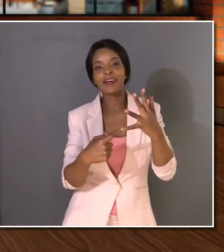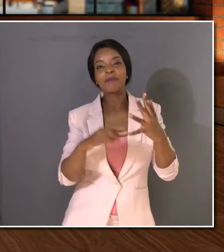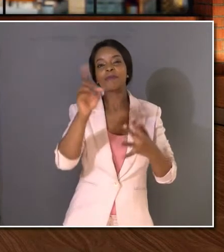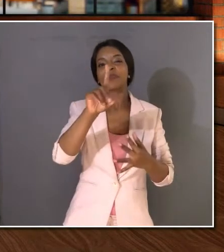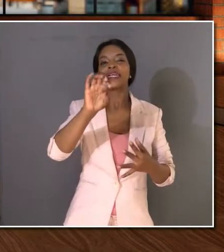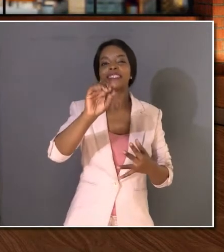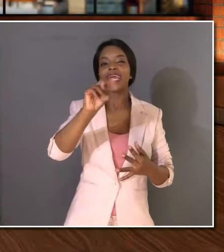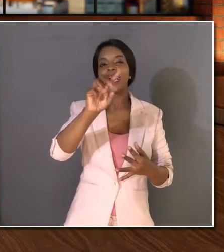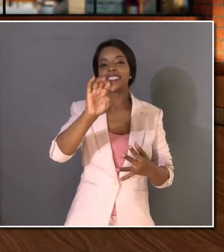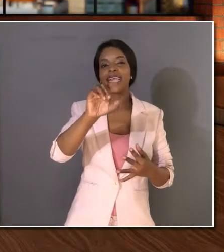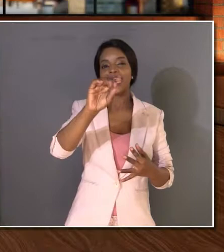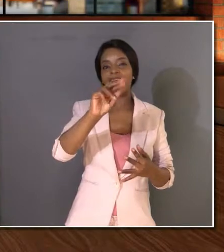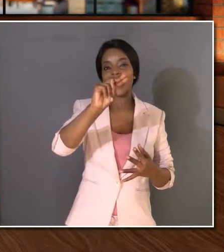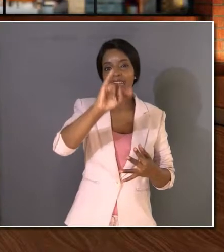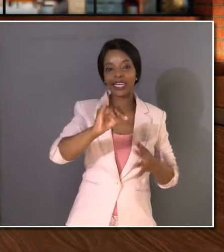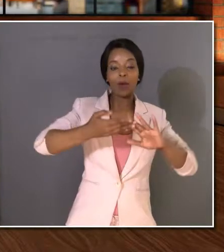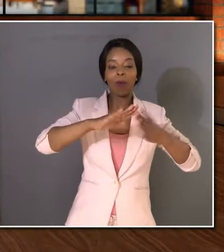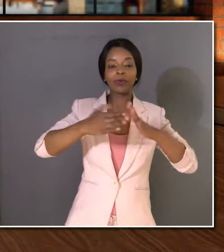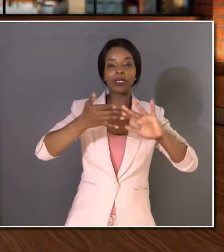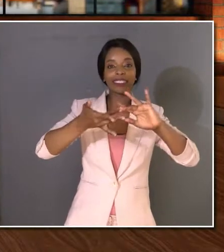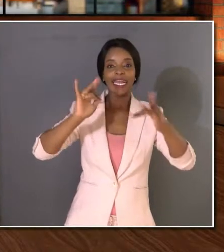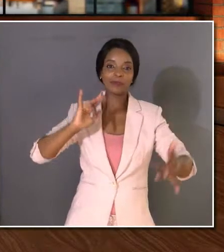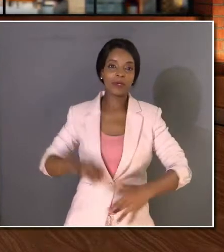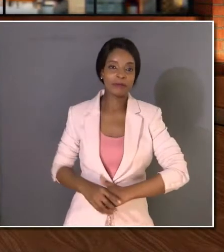Zenzeleni Community Networks,